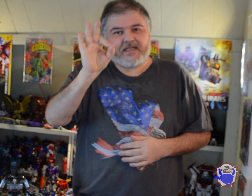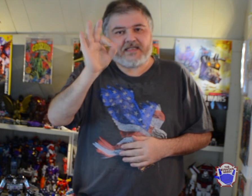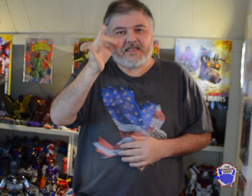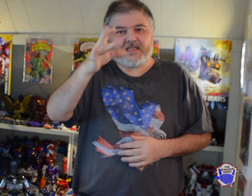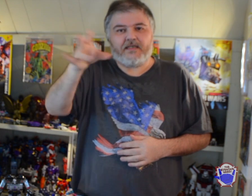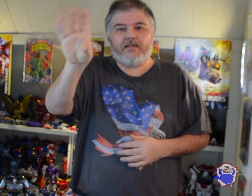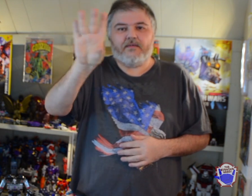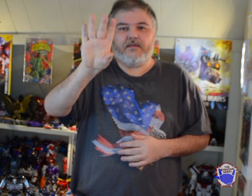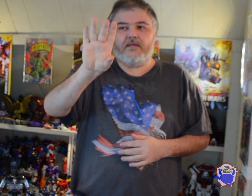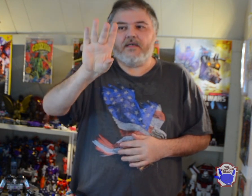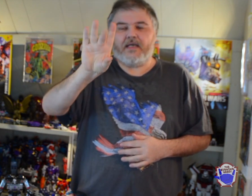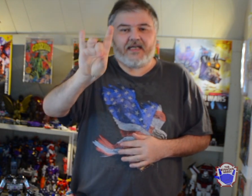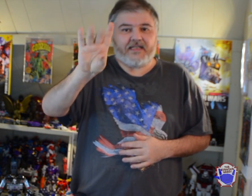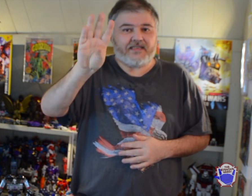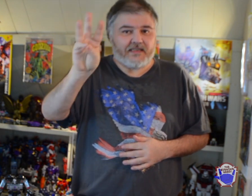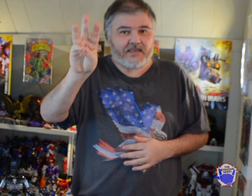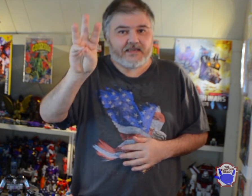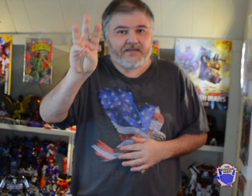in